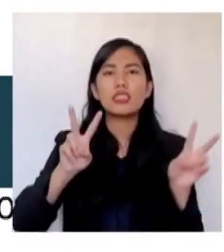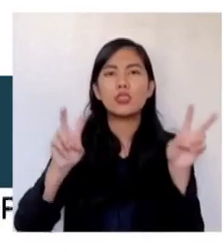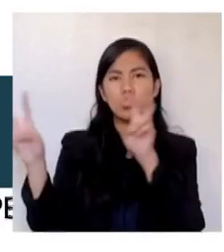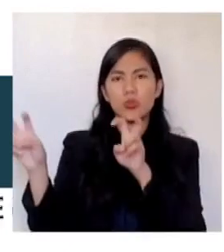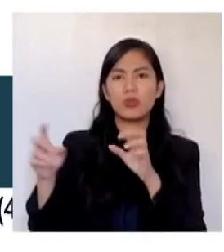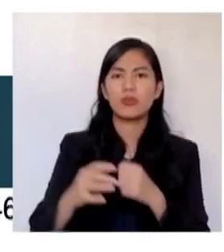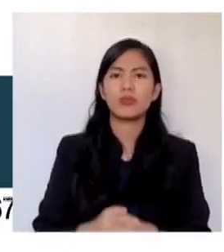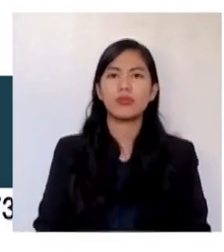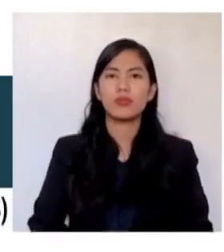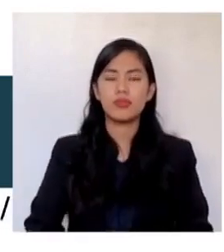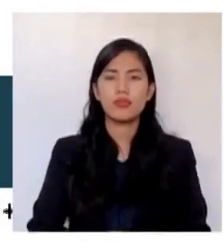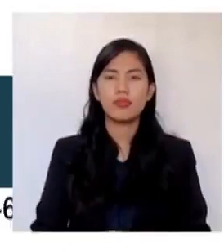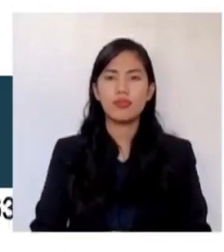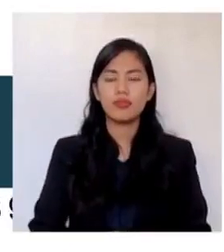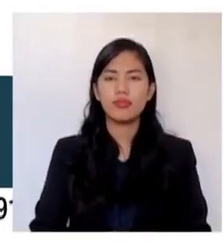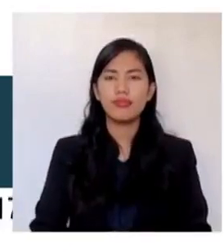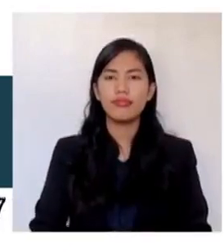much